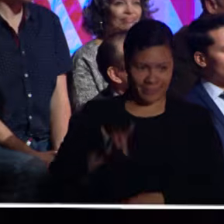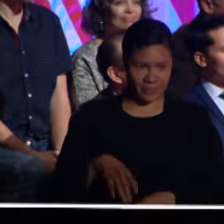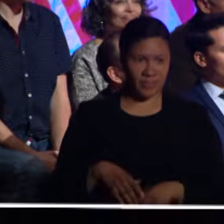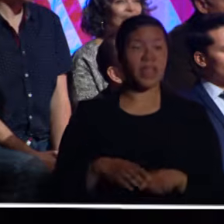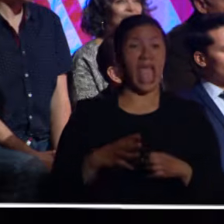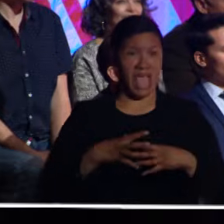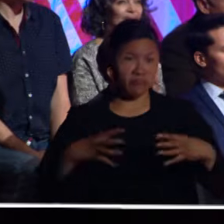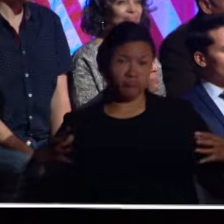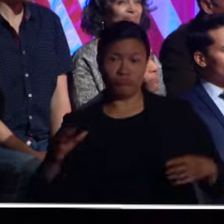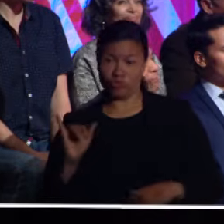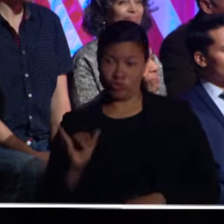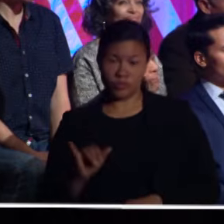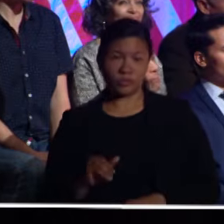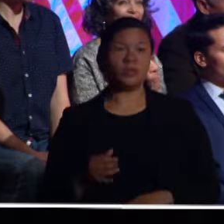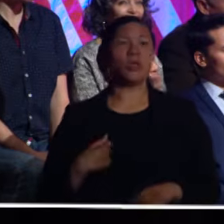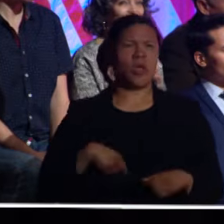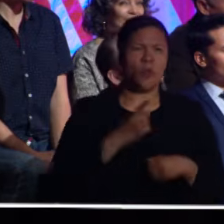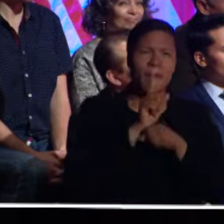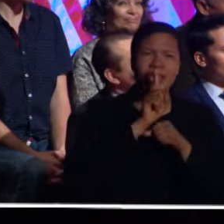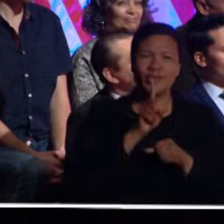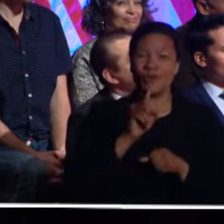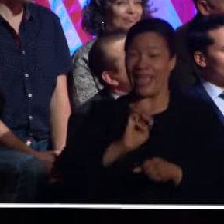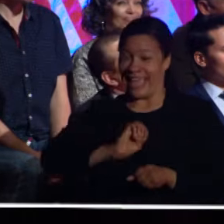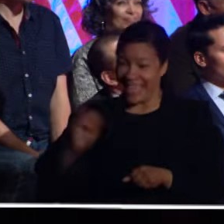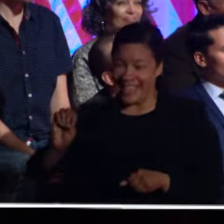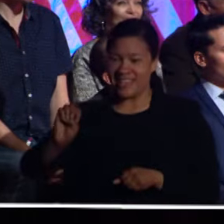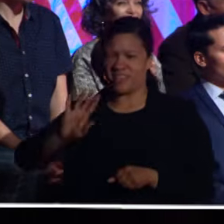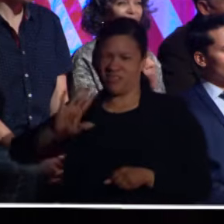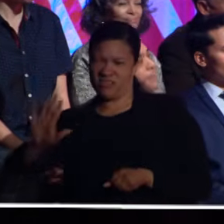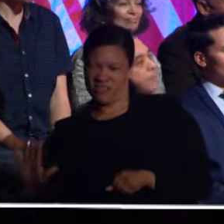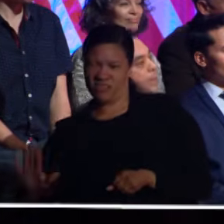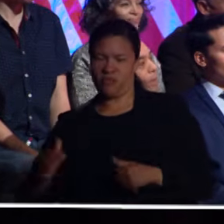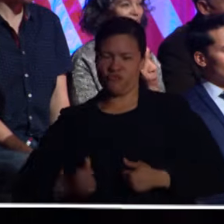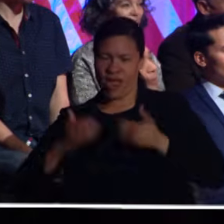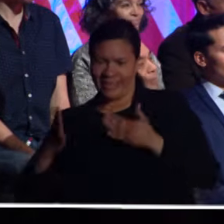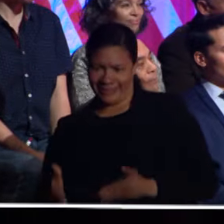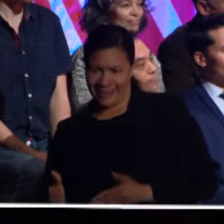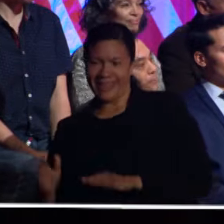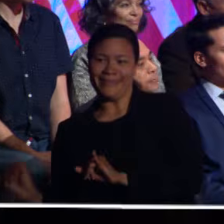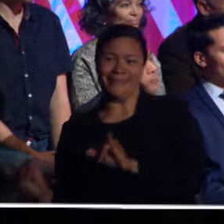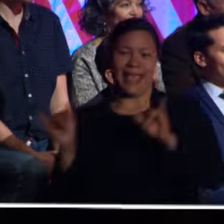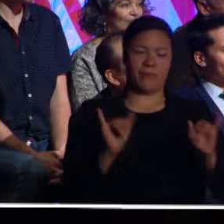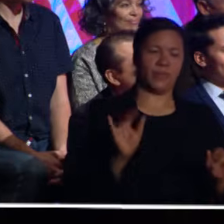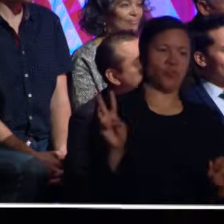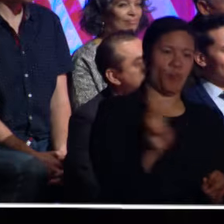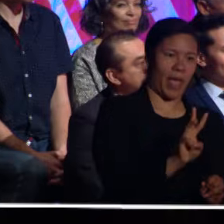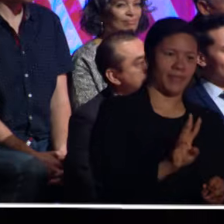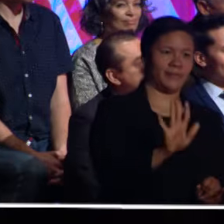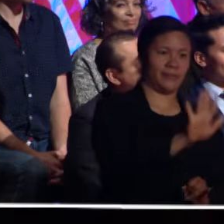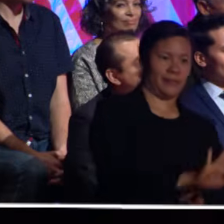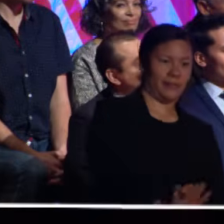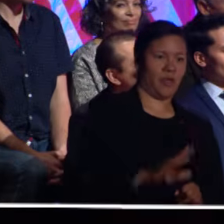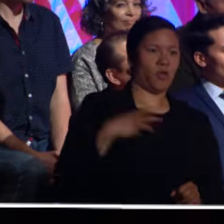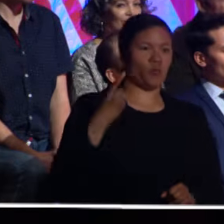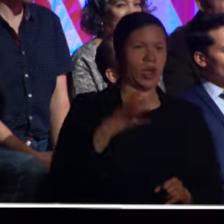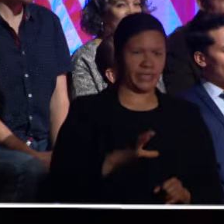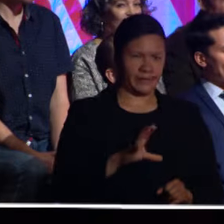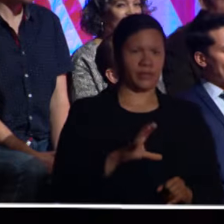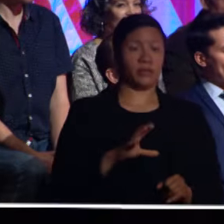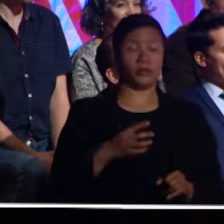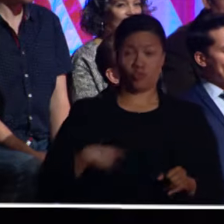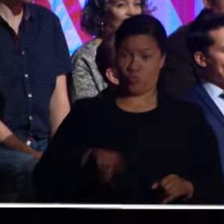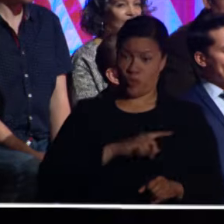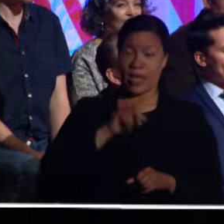ensure residents in the East End have what residents enjoy in the West End, we need to